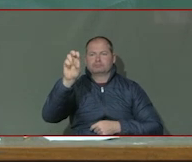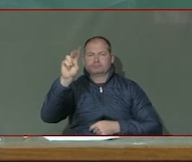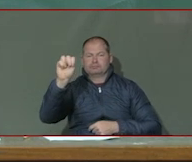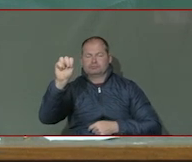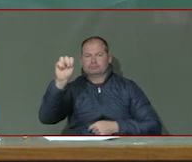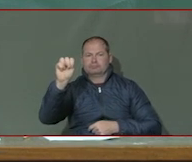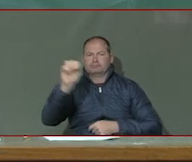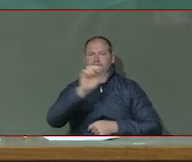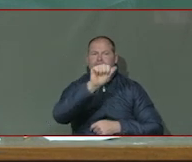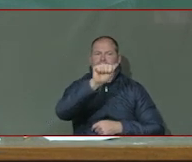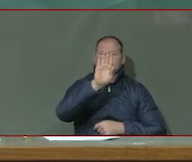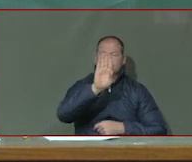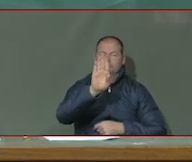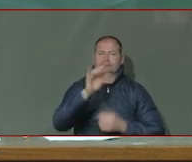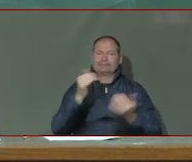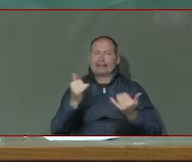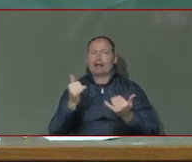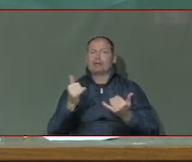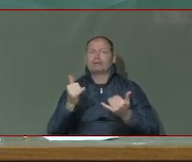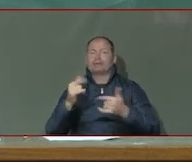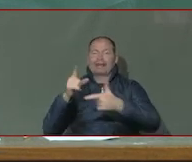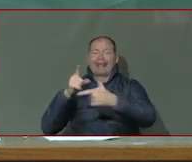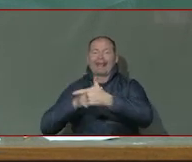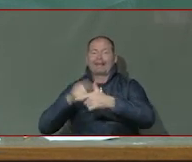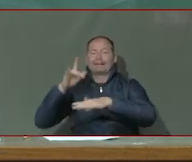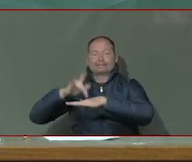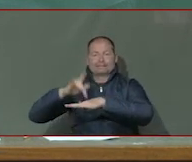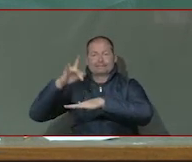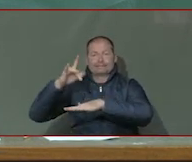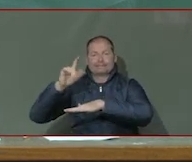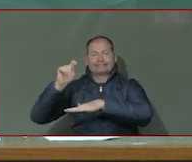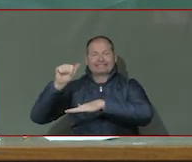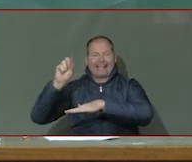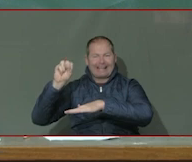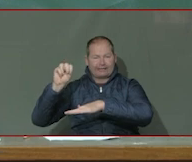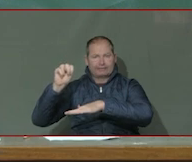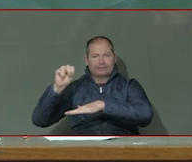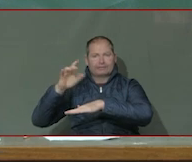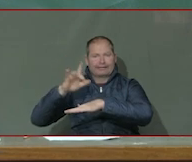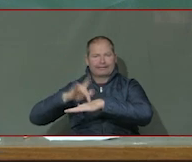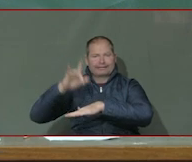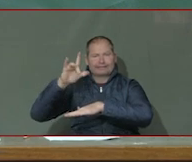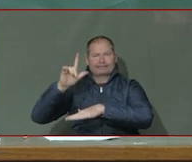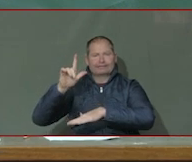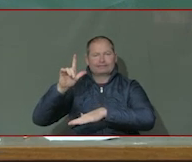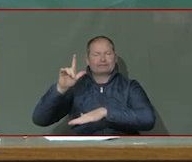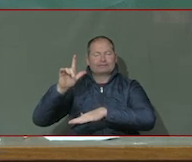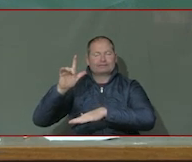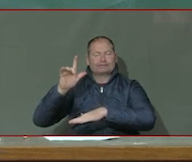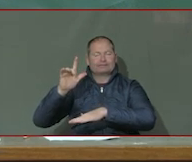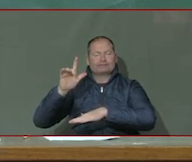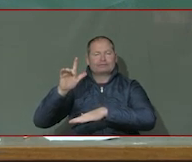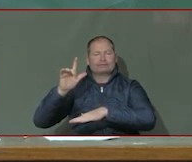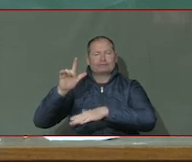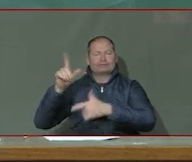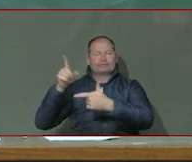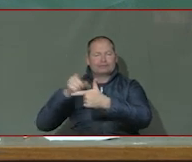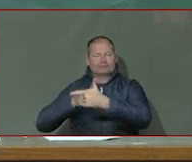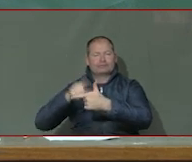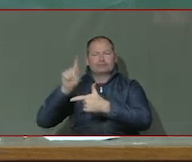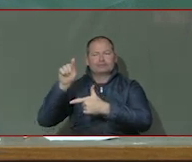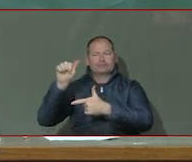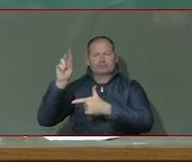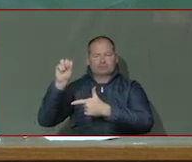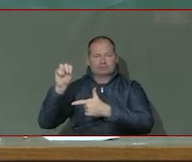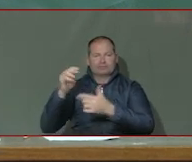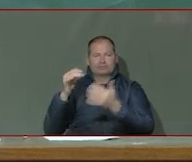tan of the angle. So here we can say the gradient of AB is equal to the tan of